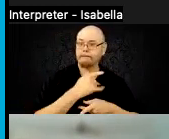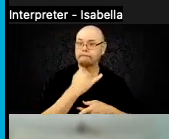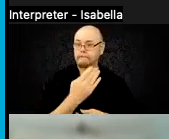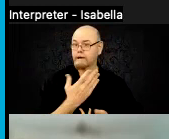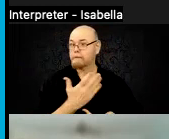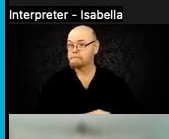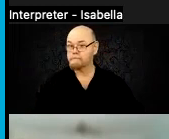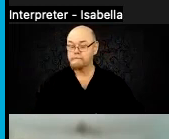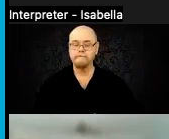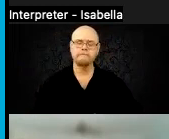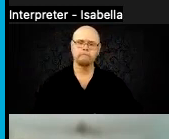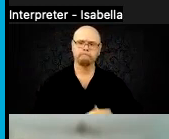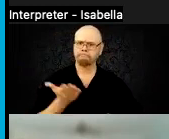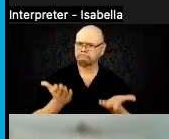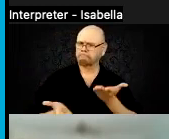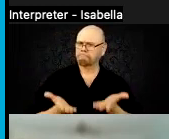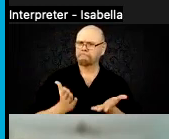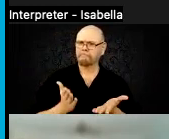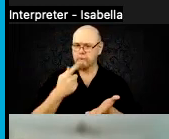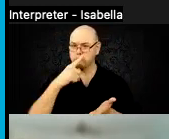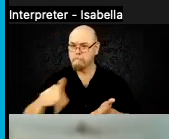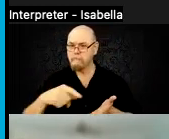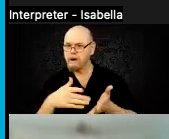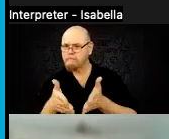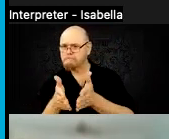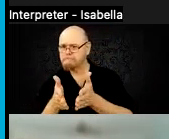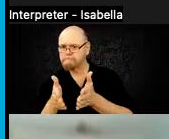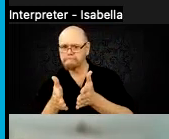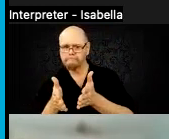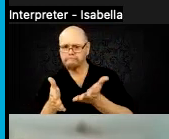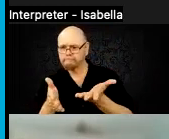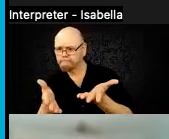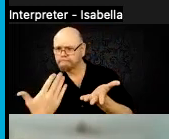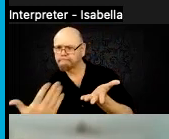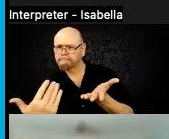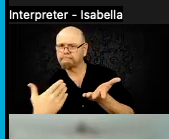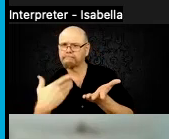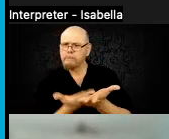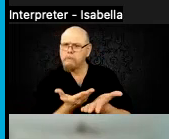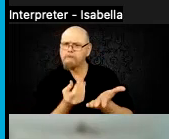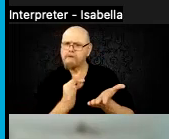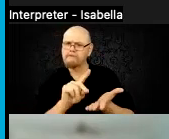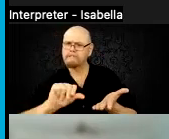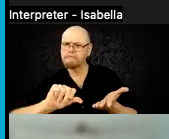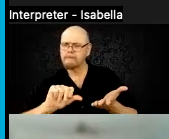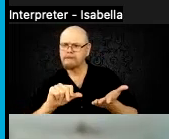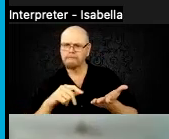intake interview ask you to provide documentation of your disability. They might have to send it after the interview, or you could bring it to your interview, whatever works for you.